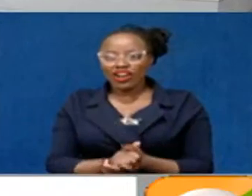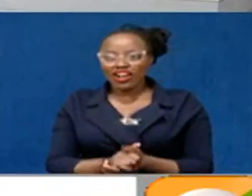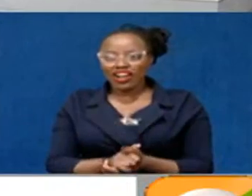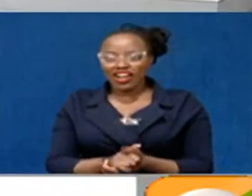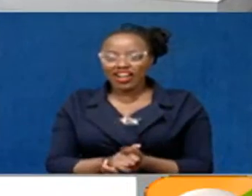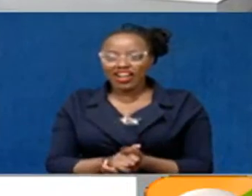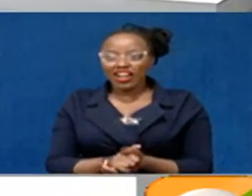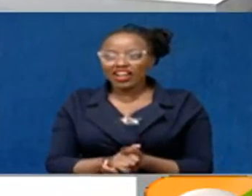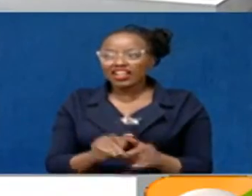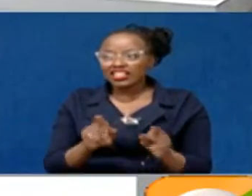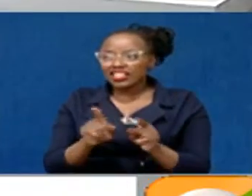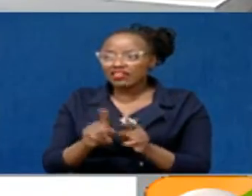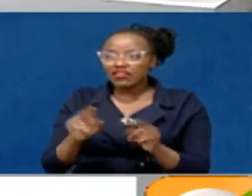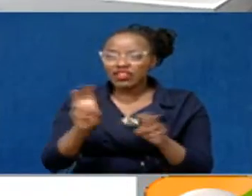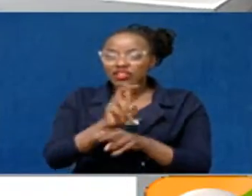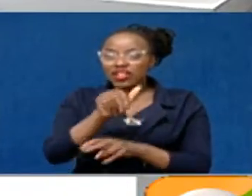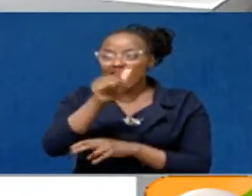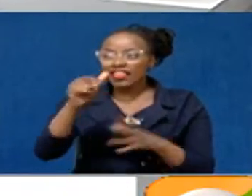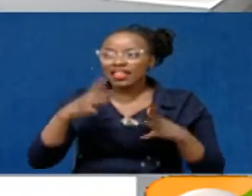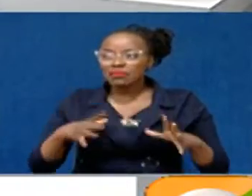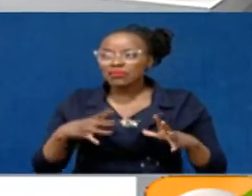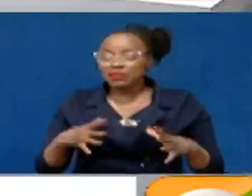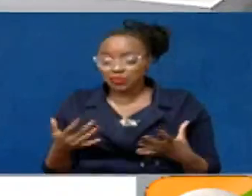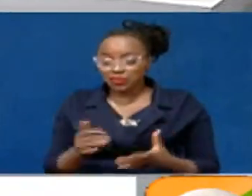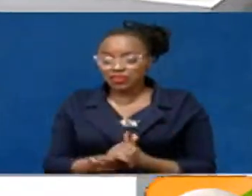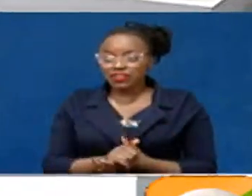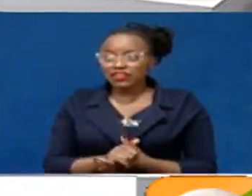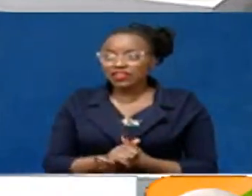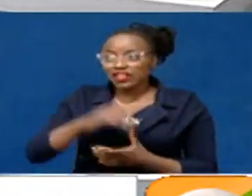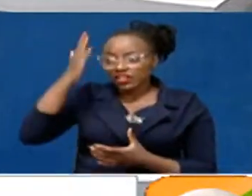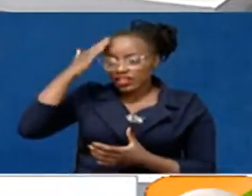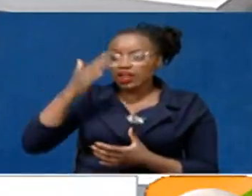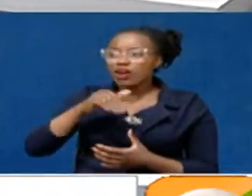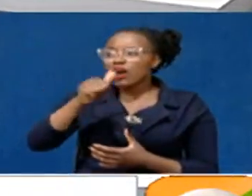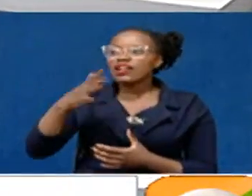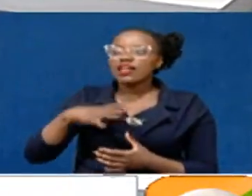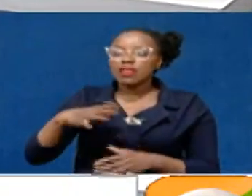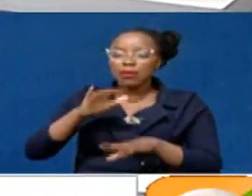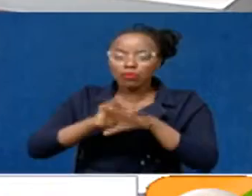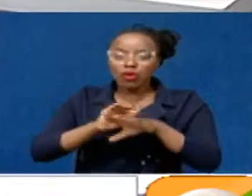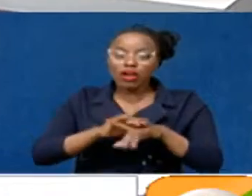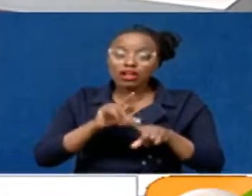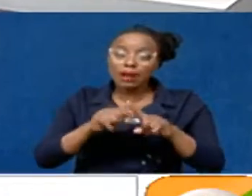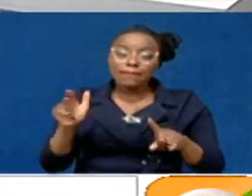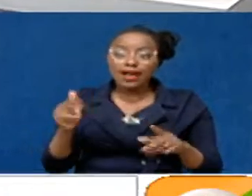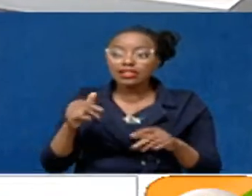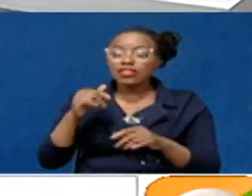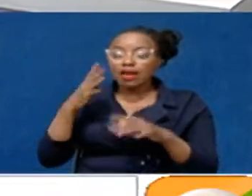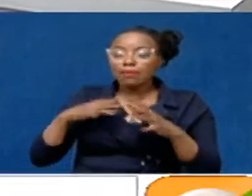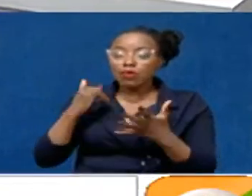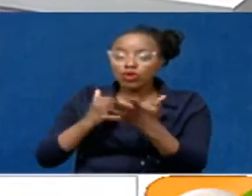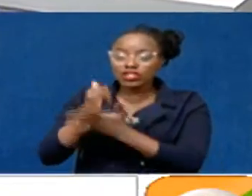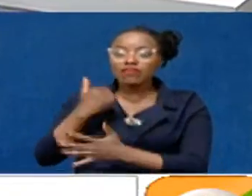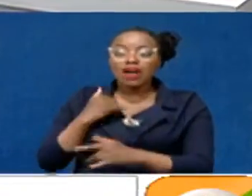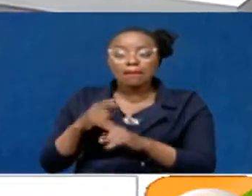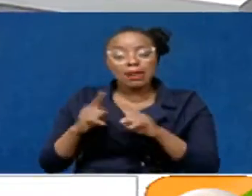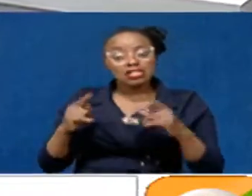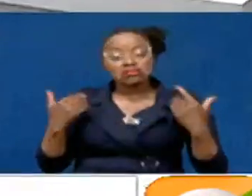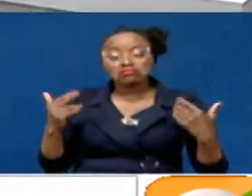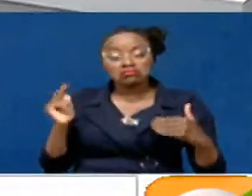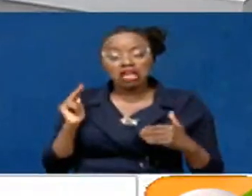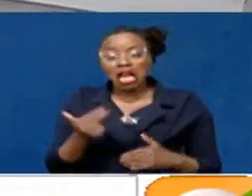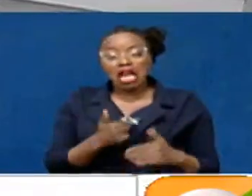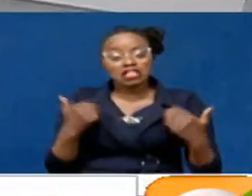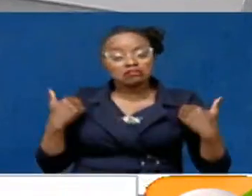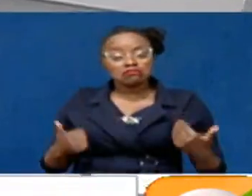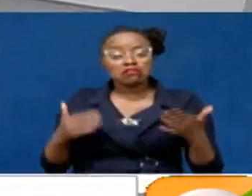okay. Yeah. Tusitafute some other guys. Yeah. Tunajua mnataka wale wengine wazuri. Eh, lakini wale wa integrity. Eh. Lakini...